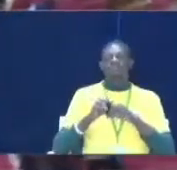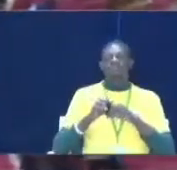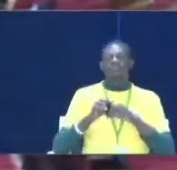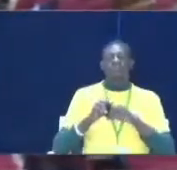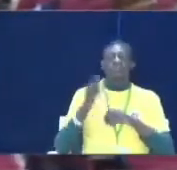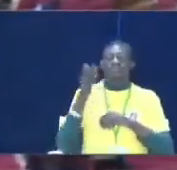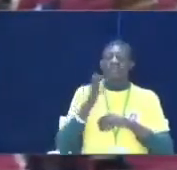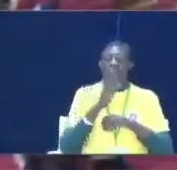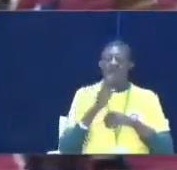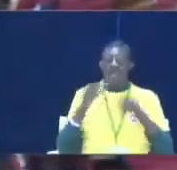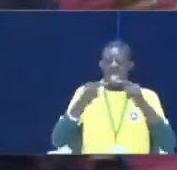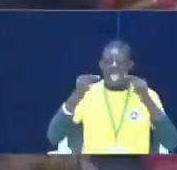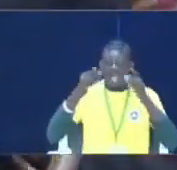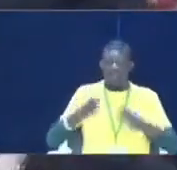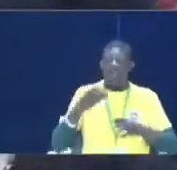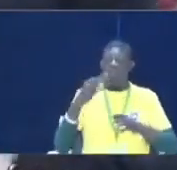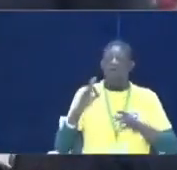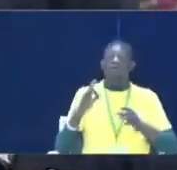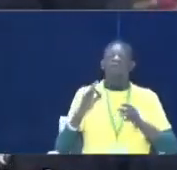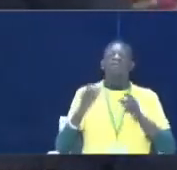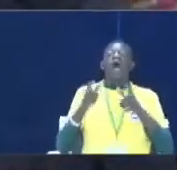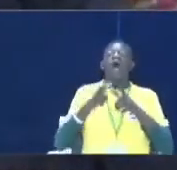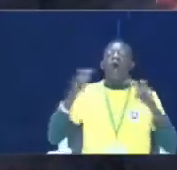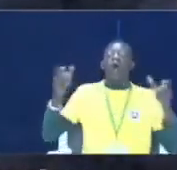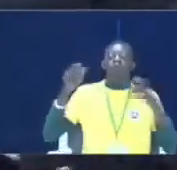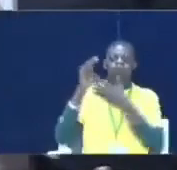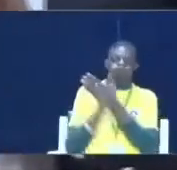there are enemies of enlargement.